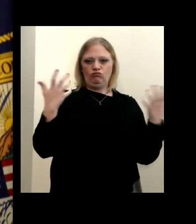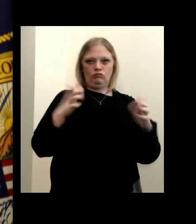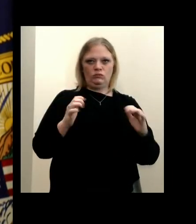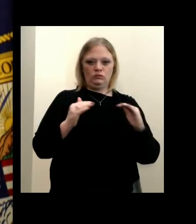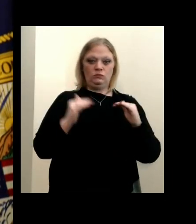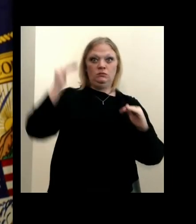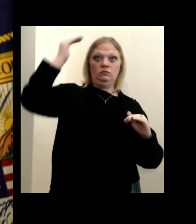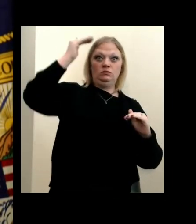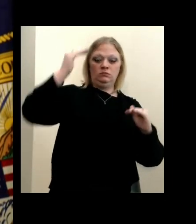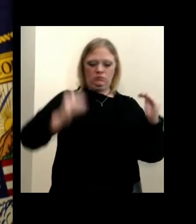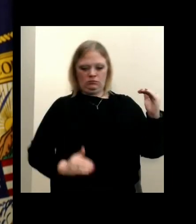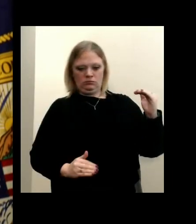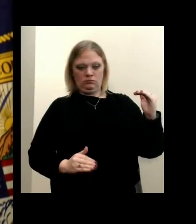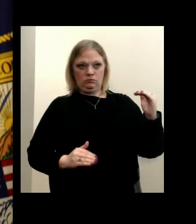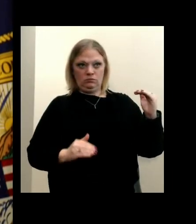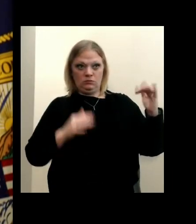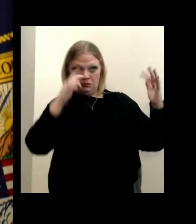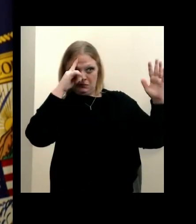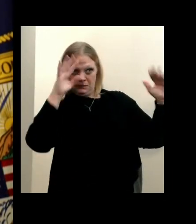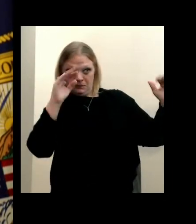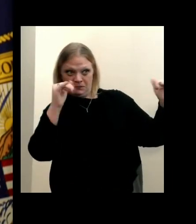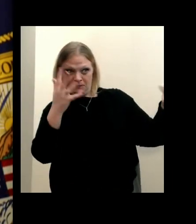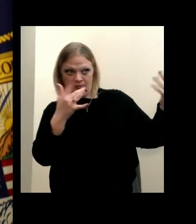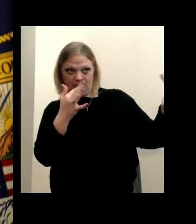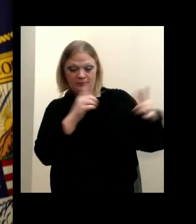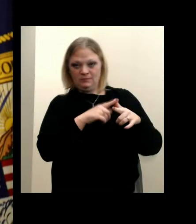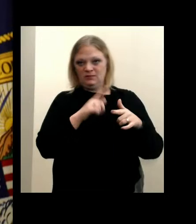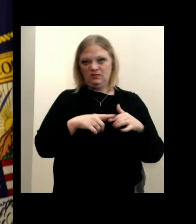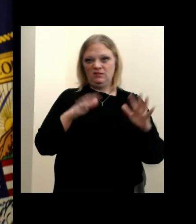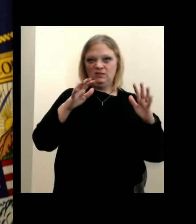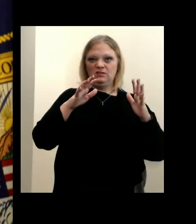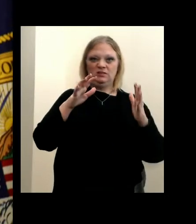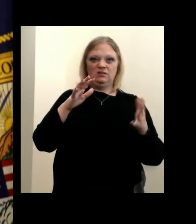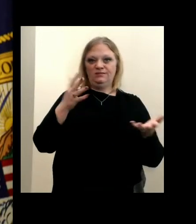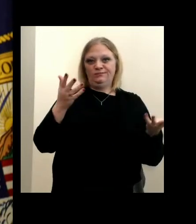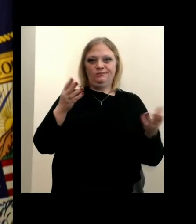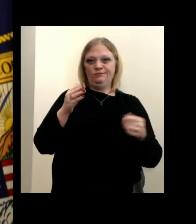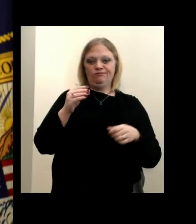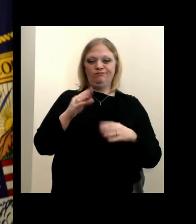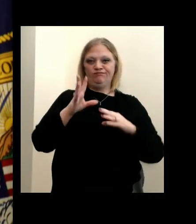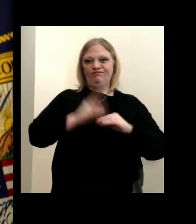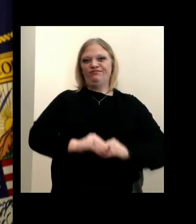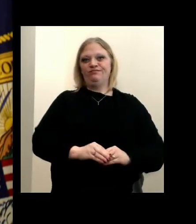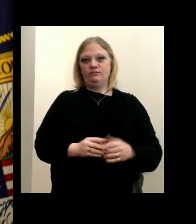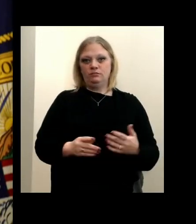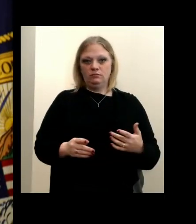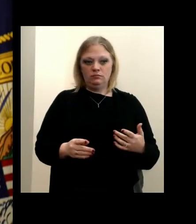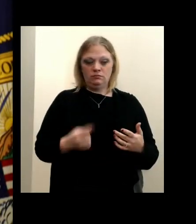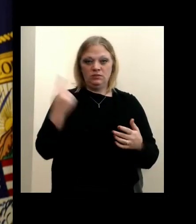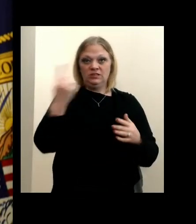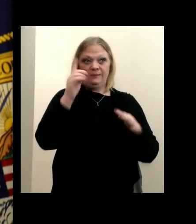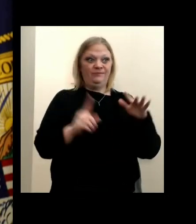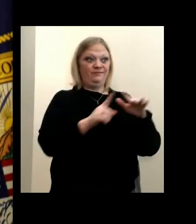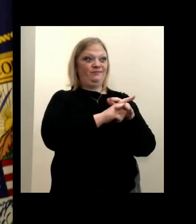have expectations too high because there's always something new that materializes that you least